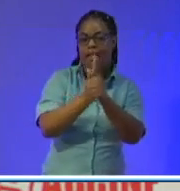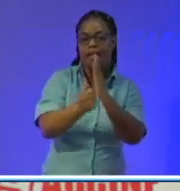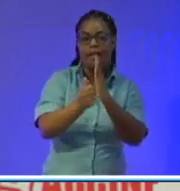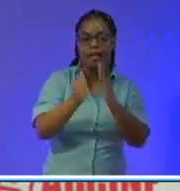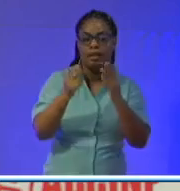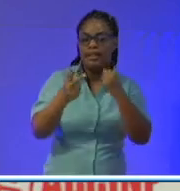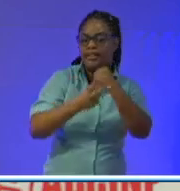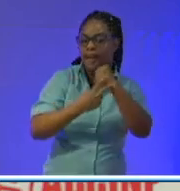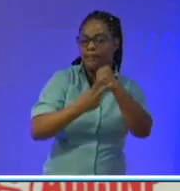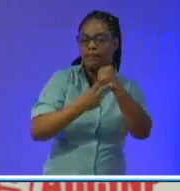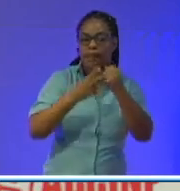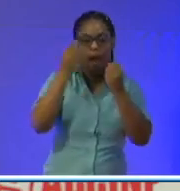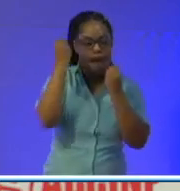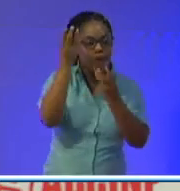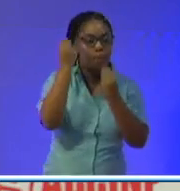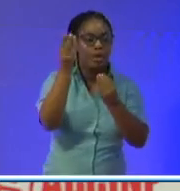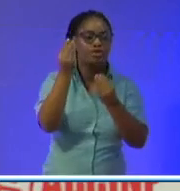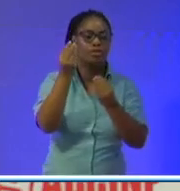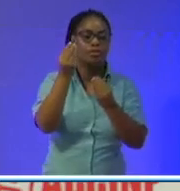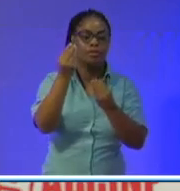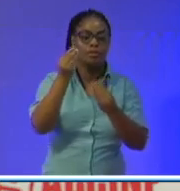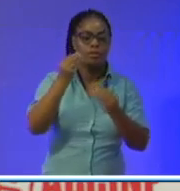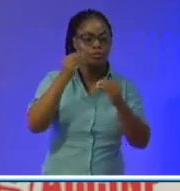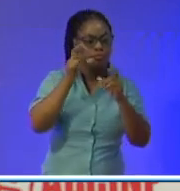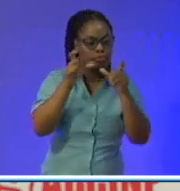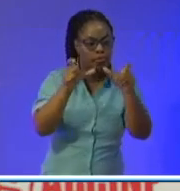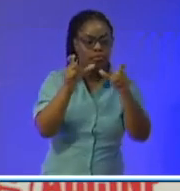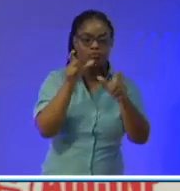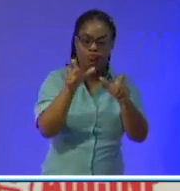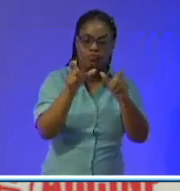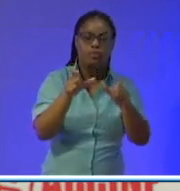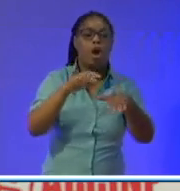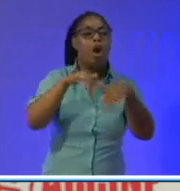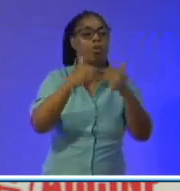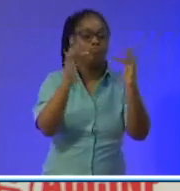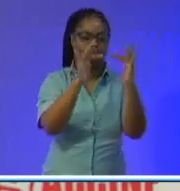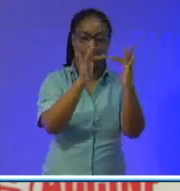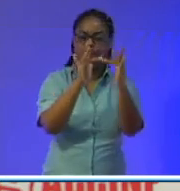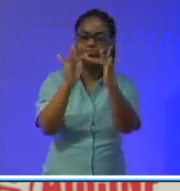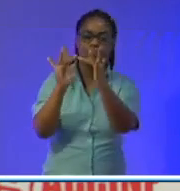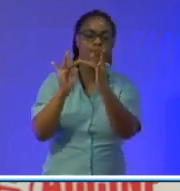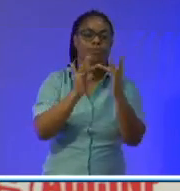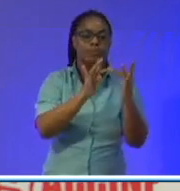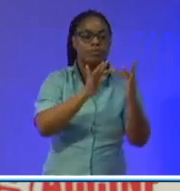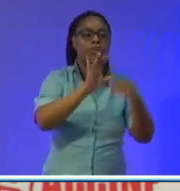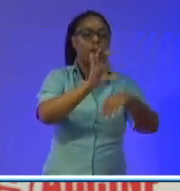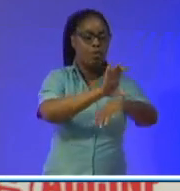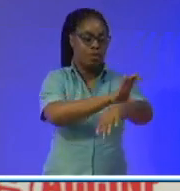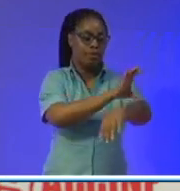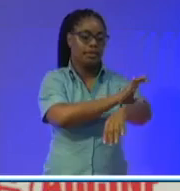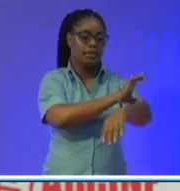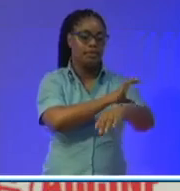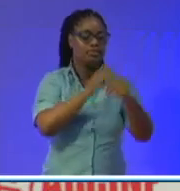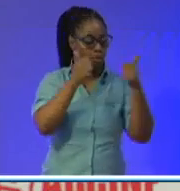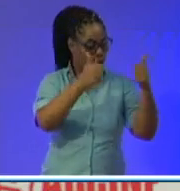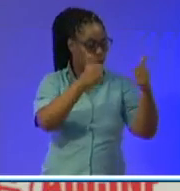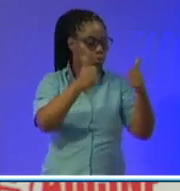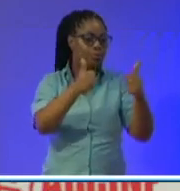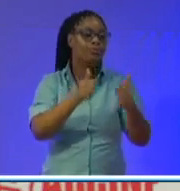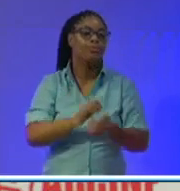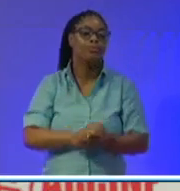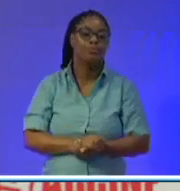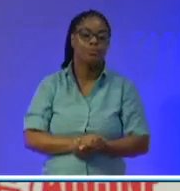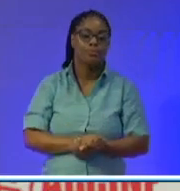Yes, to give some clarity on the additional primary dose. So the additional primary dose that